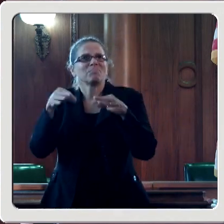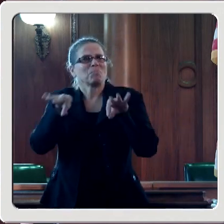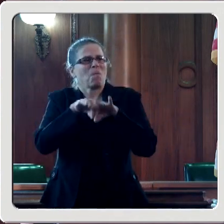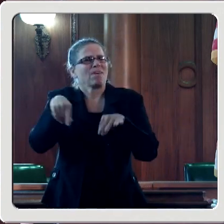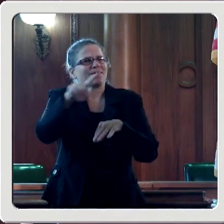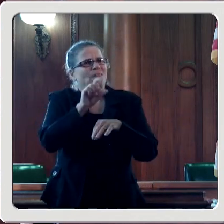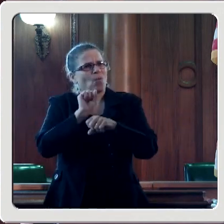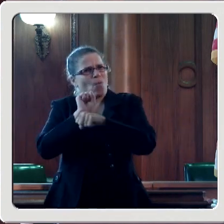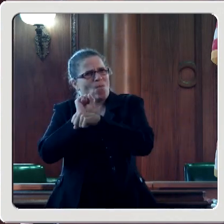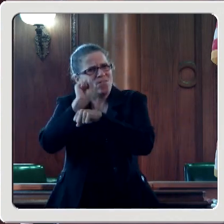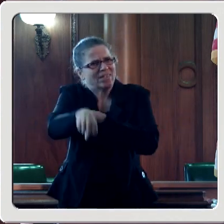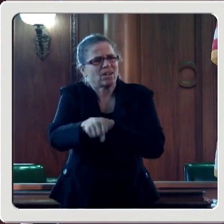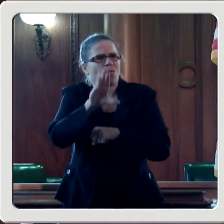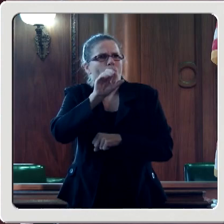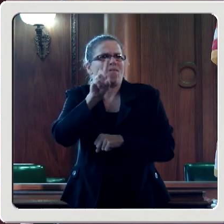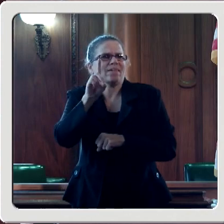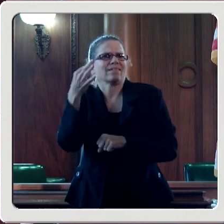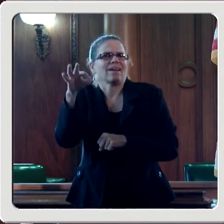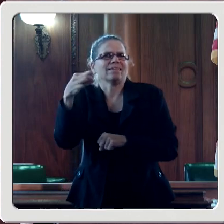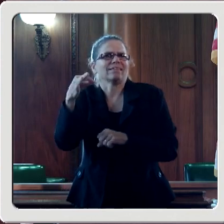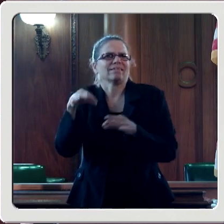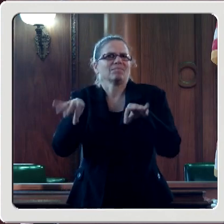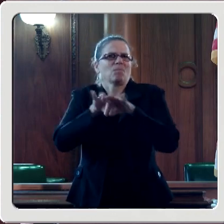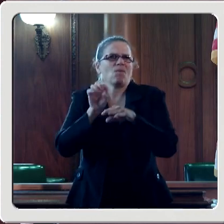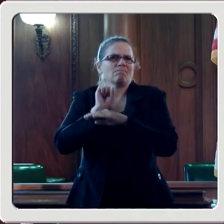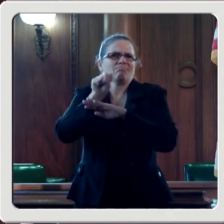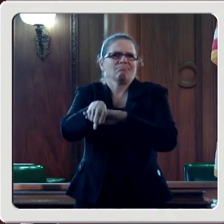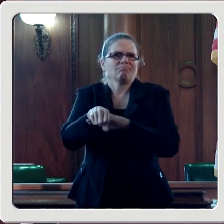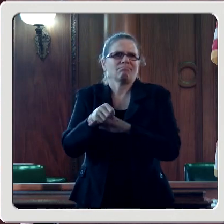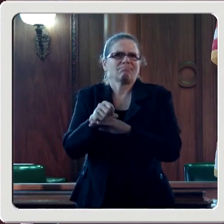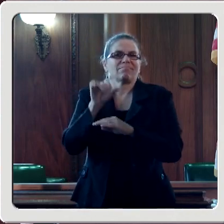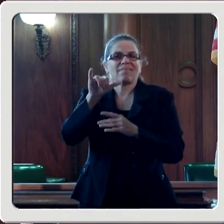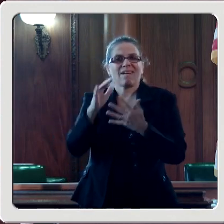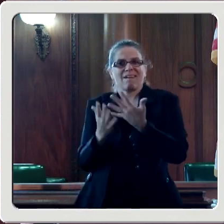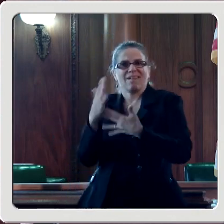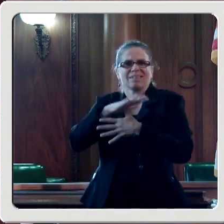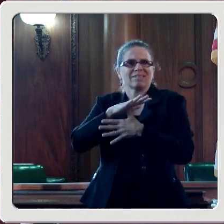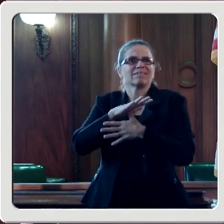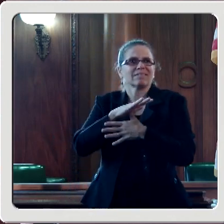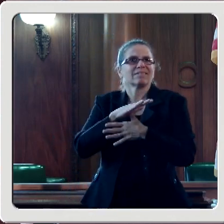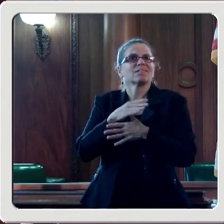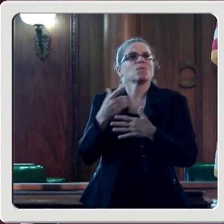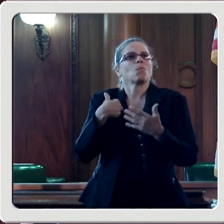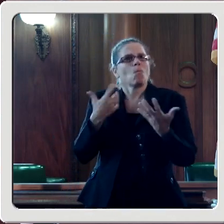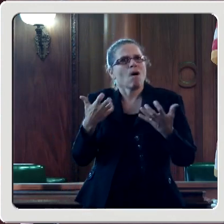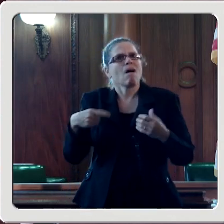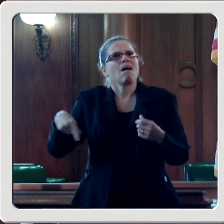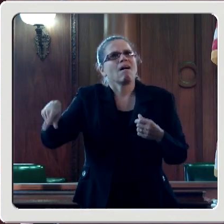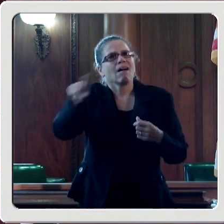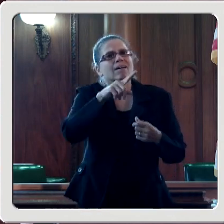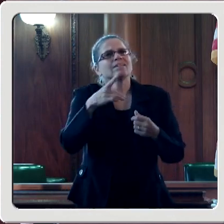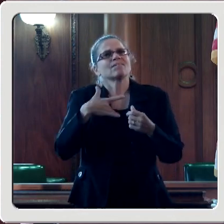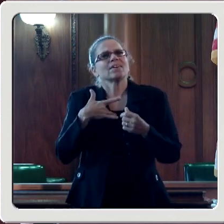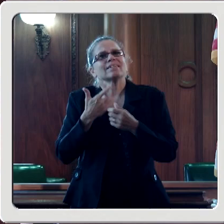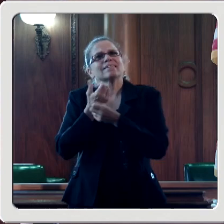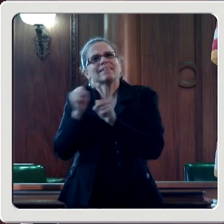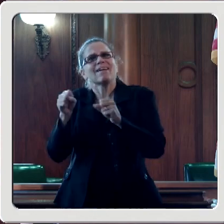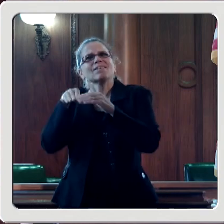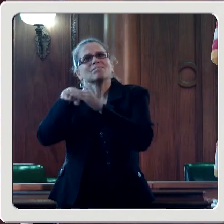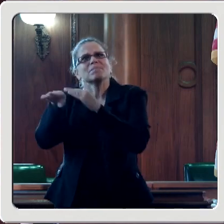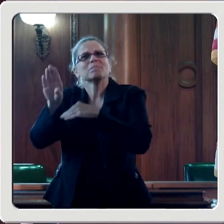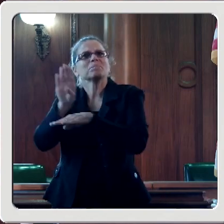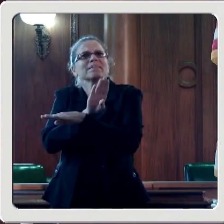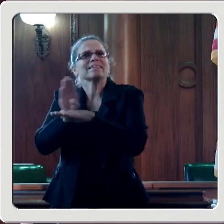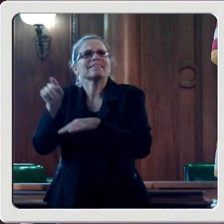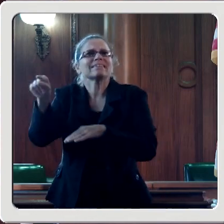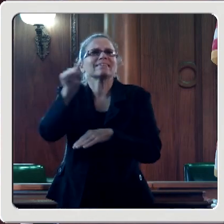indicated, that is #1 priority. We are trying to run on parallel tracks to keep our economy going the best